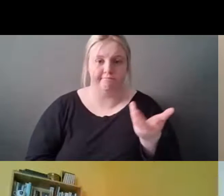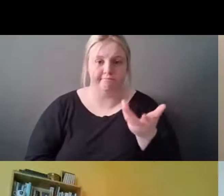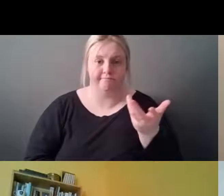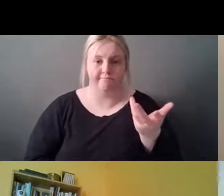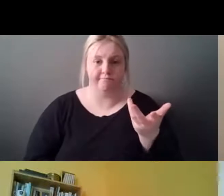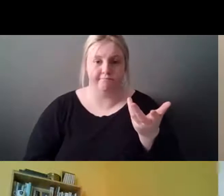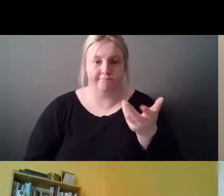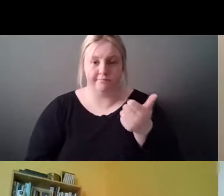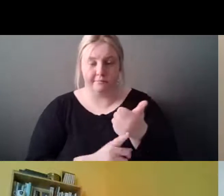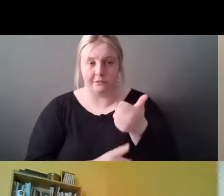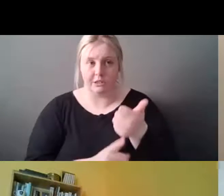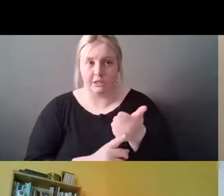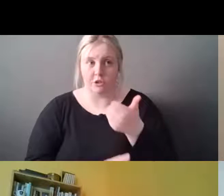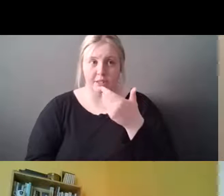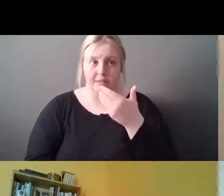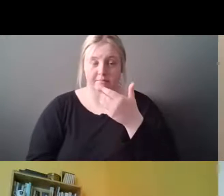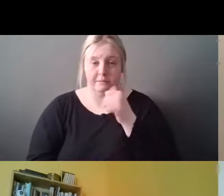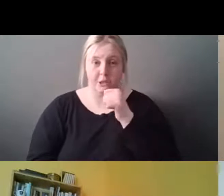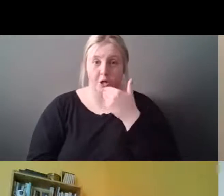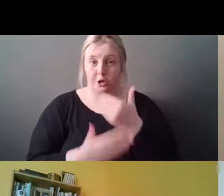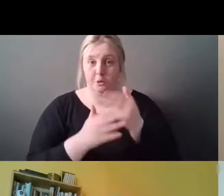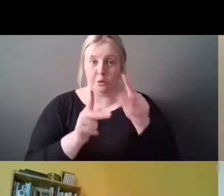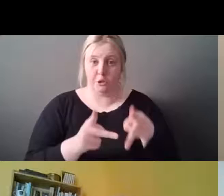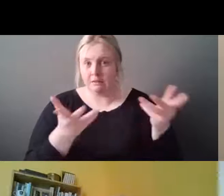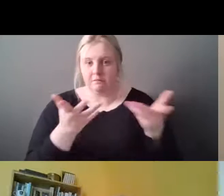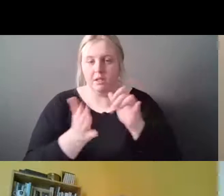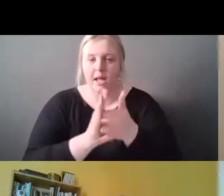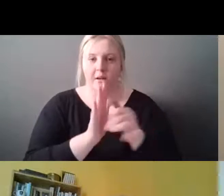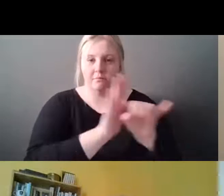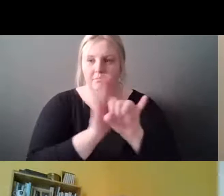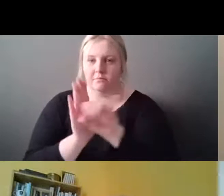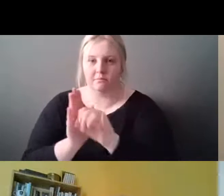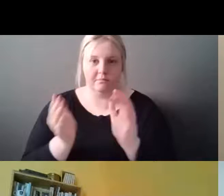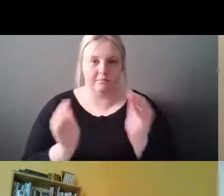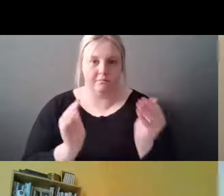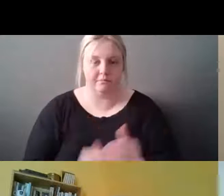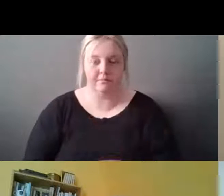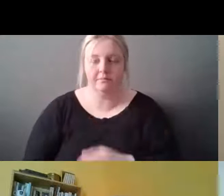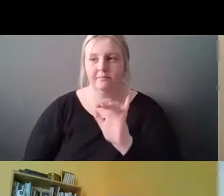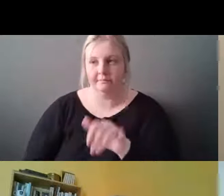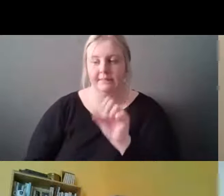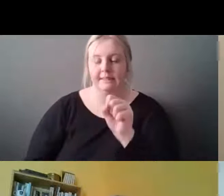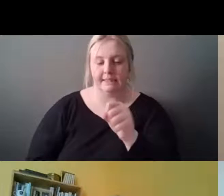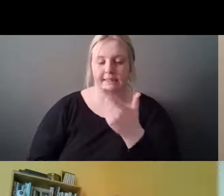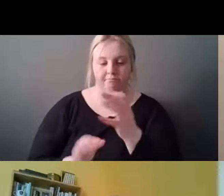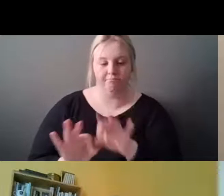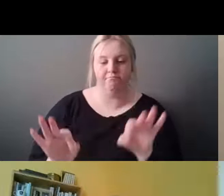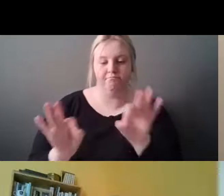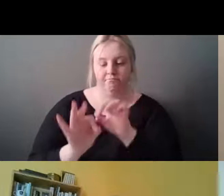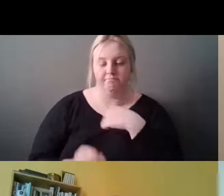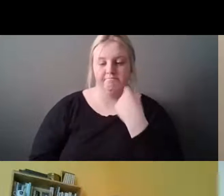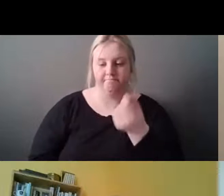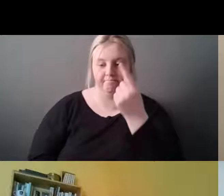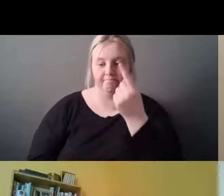good co-living person. This is such an important issue. And from